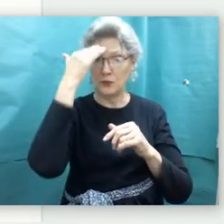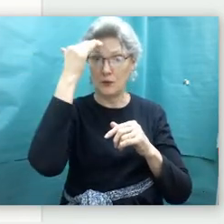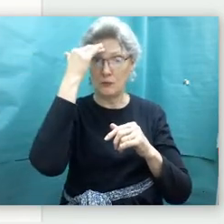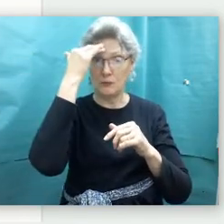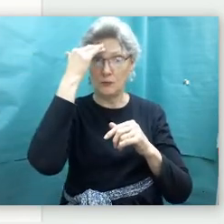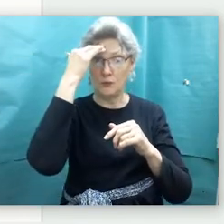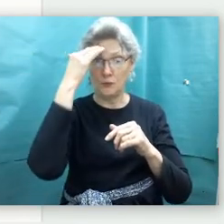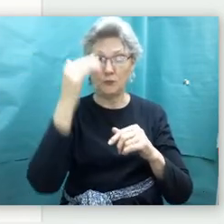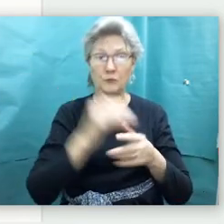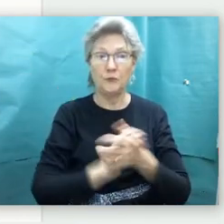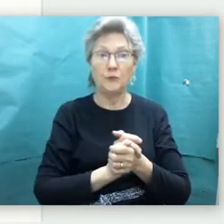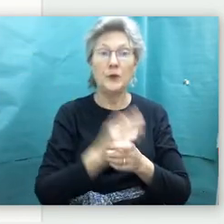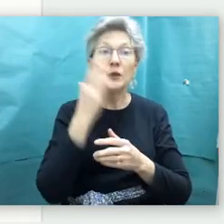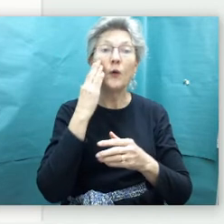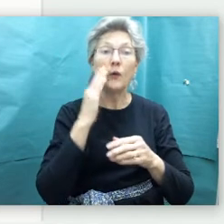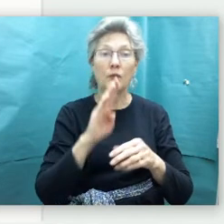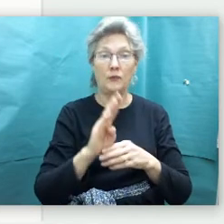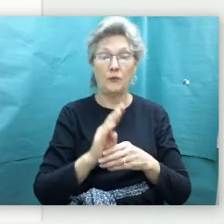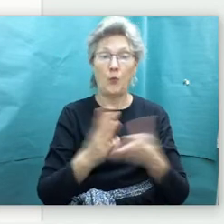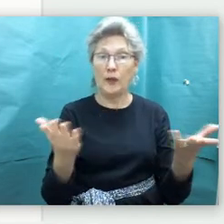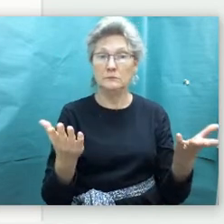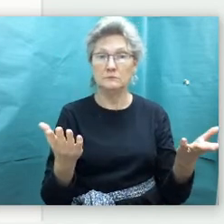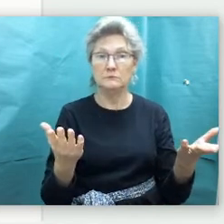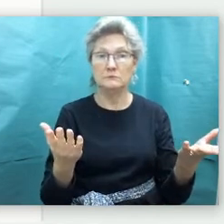Take a look back at that problem.